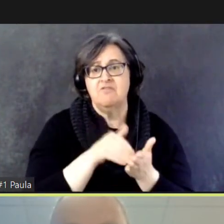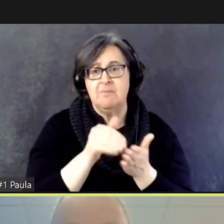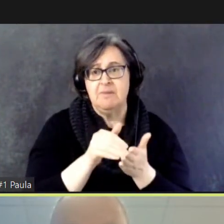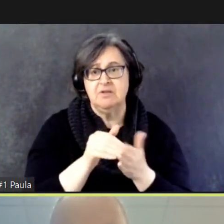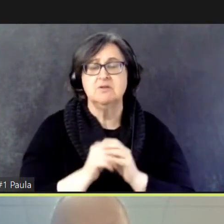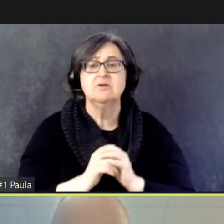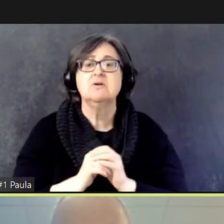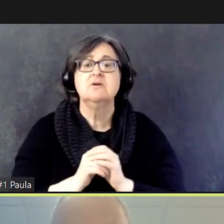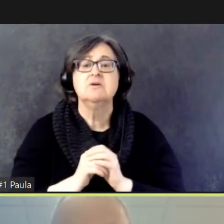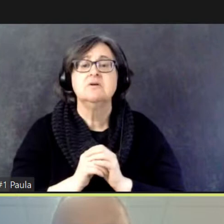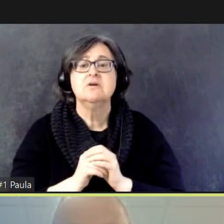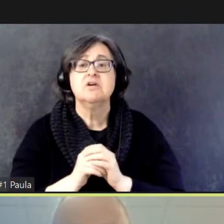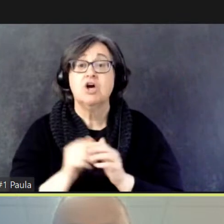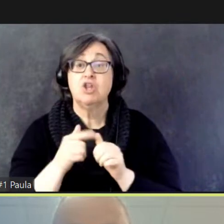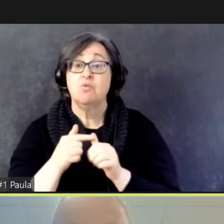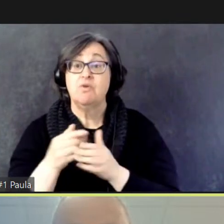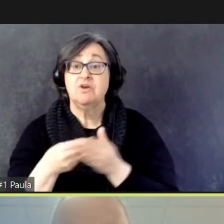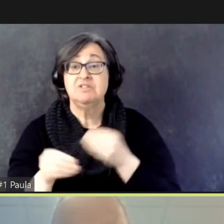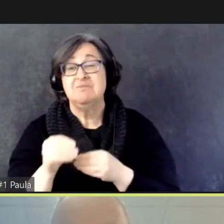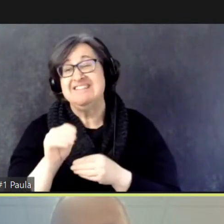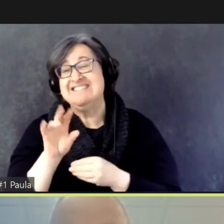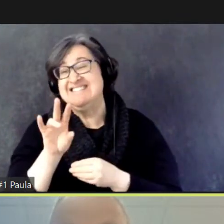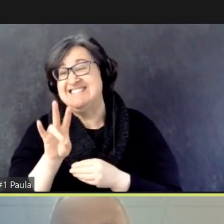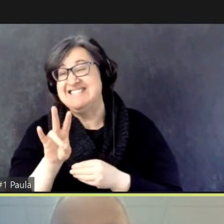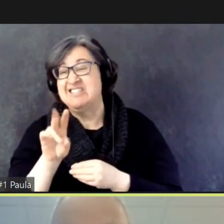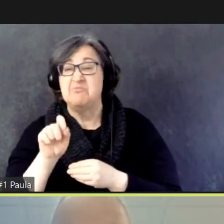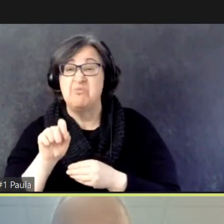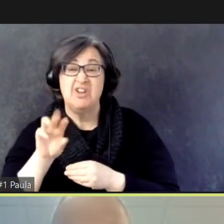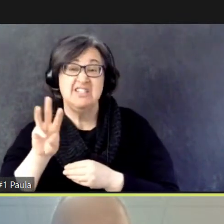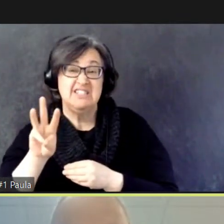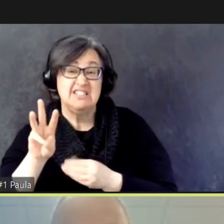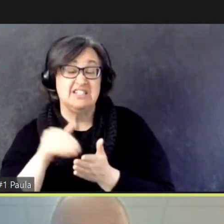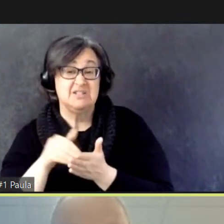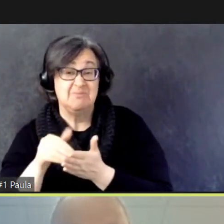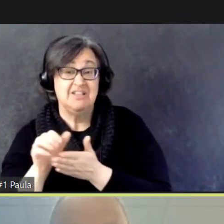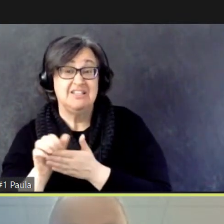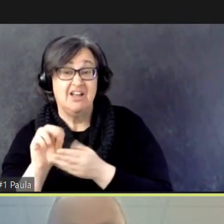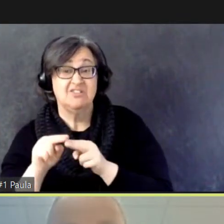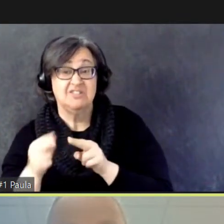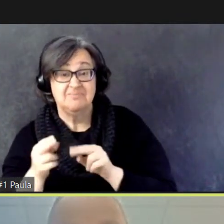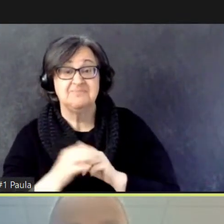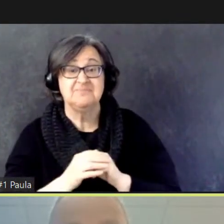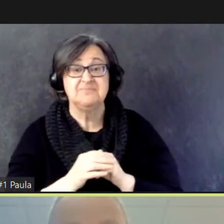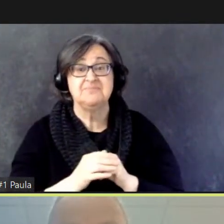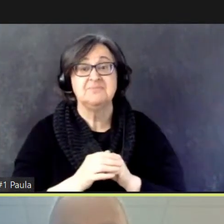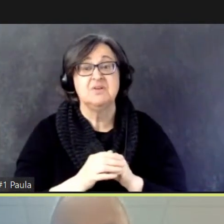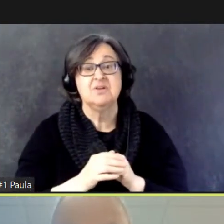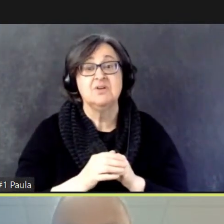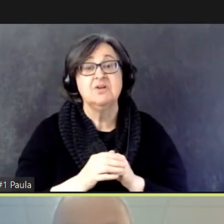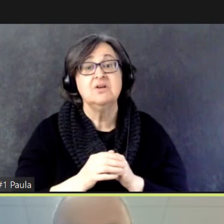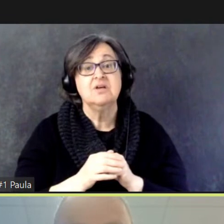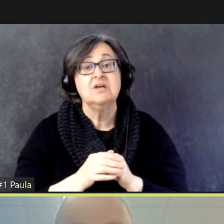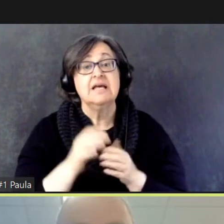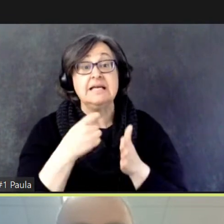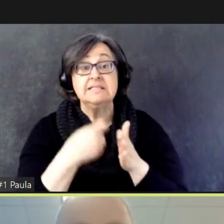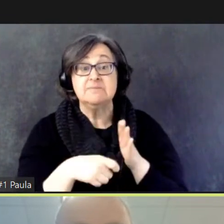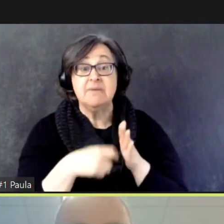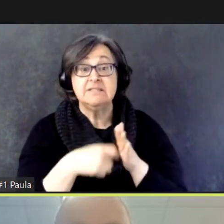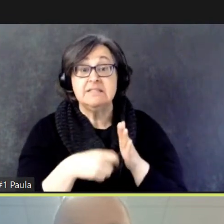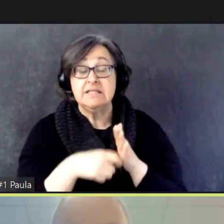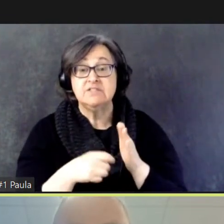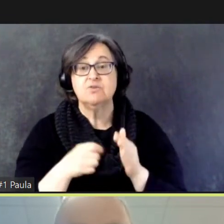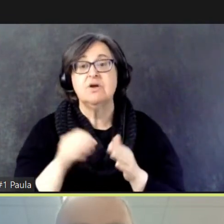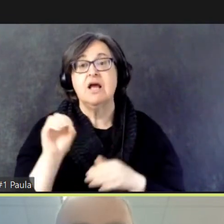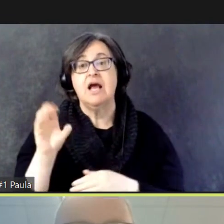and on an original budget basis, about $7.6 million. With regard to our expenses,